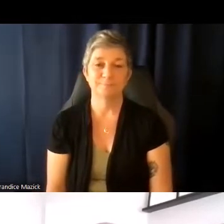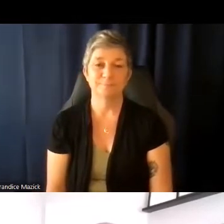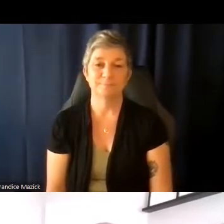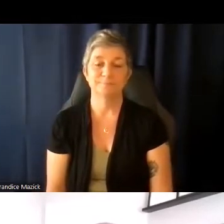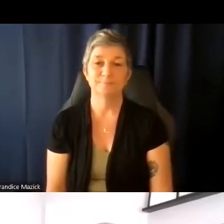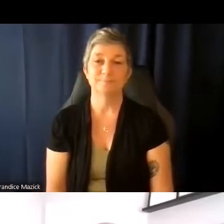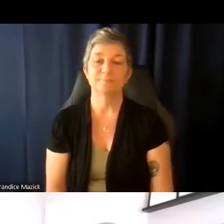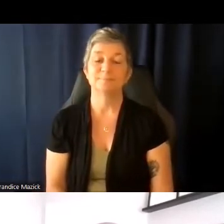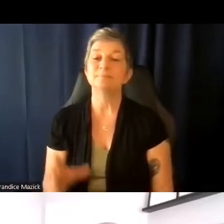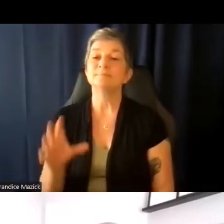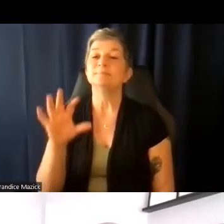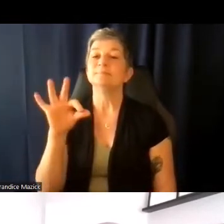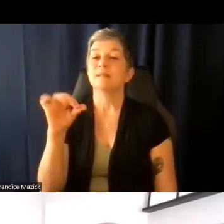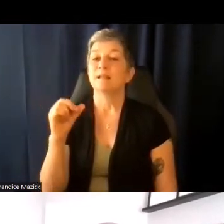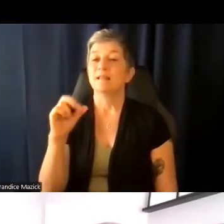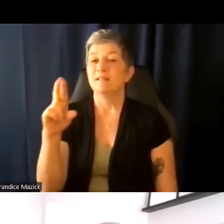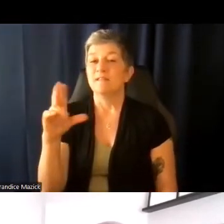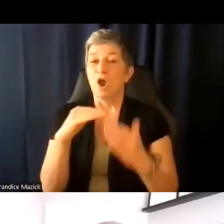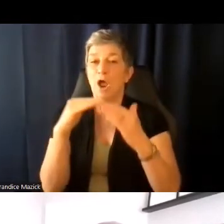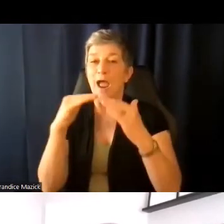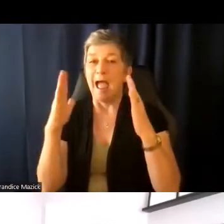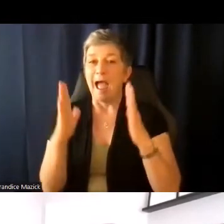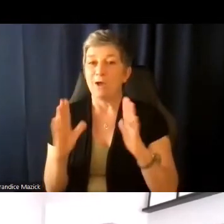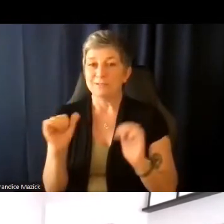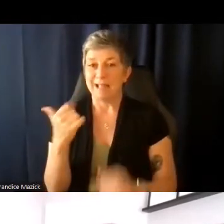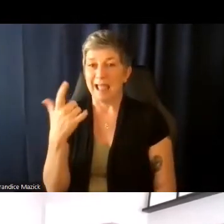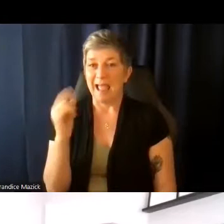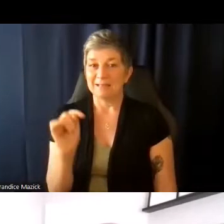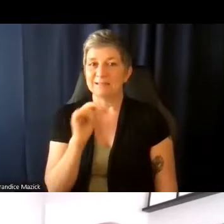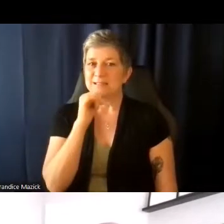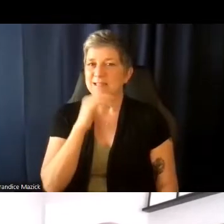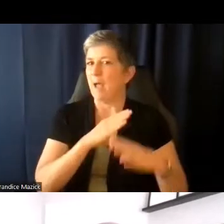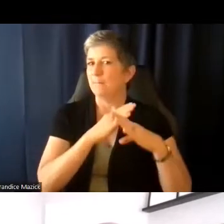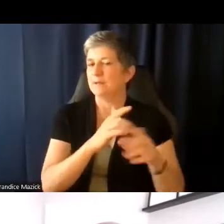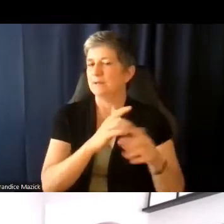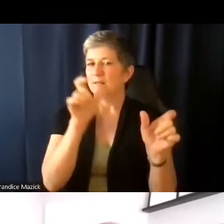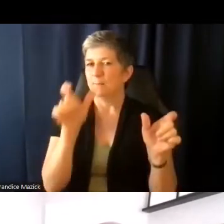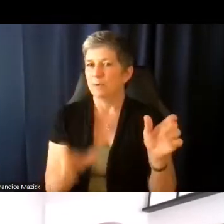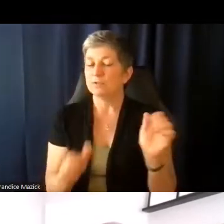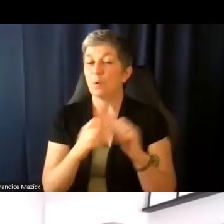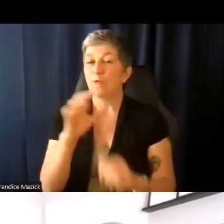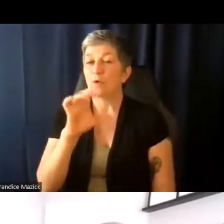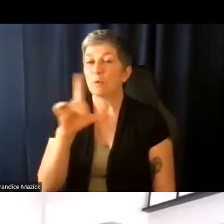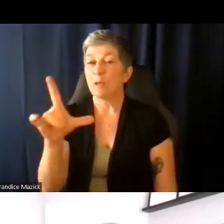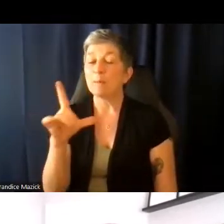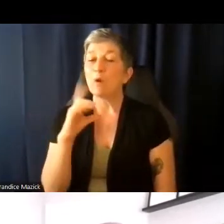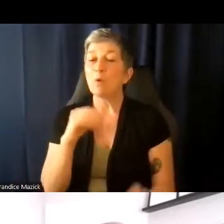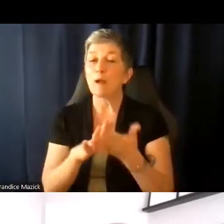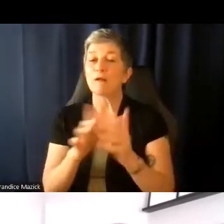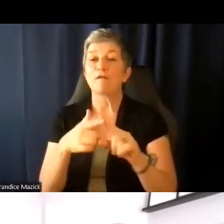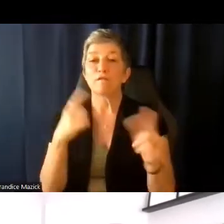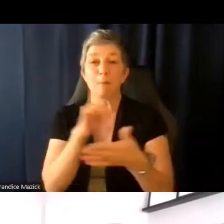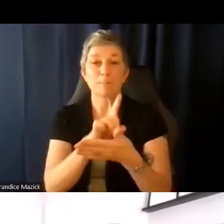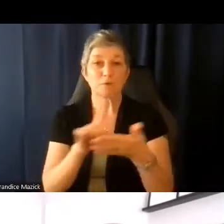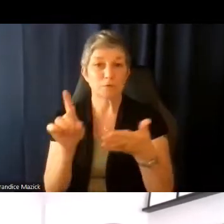So the Fair Housing Act does not explicitly protect a person with a criminal record from discrimination. However, a housing